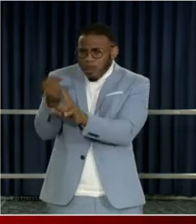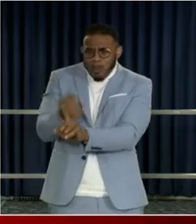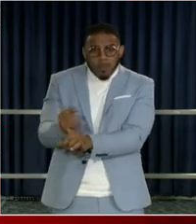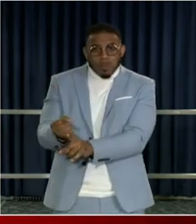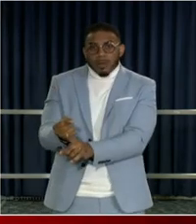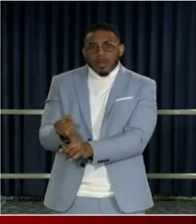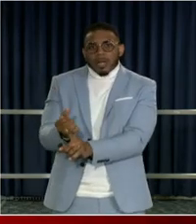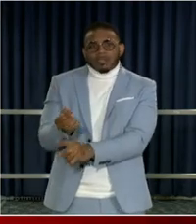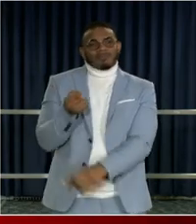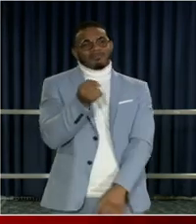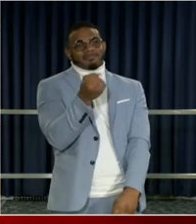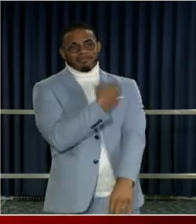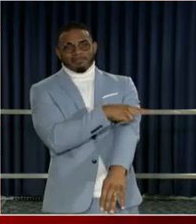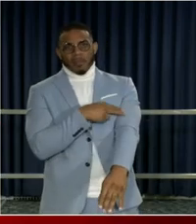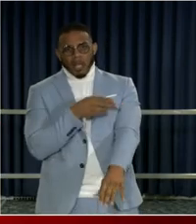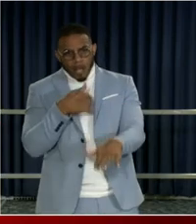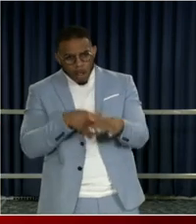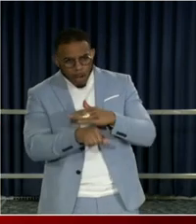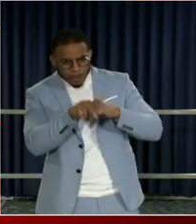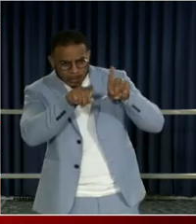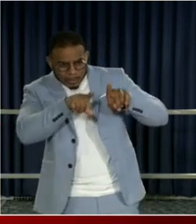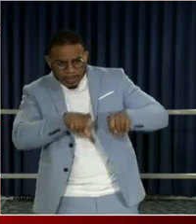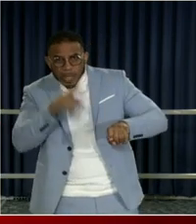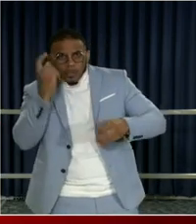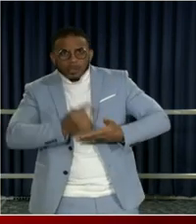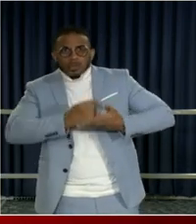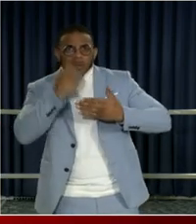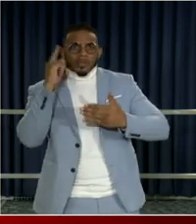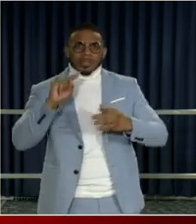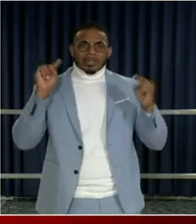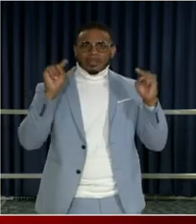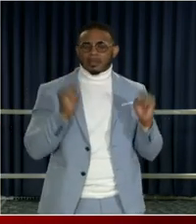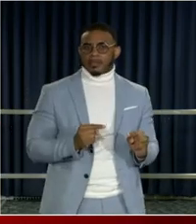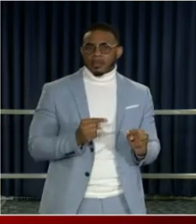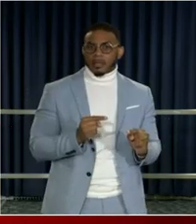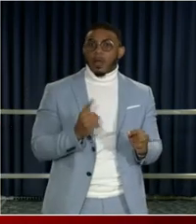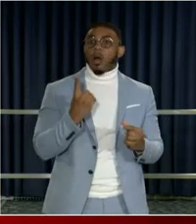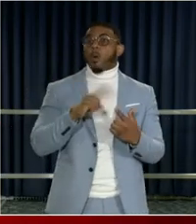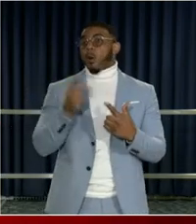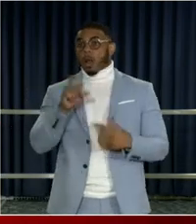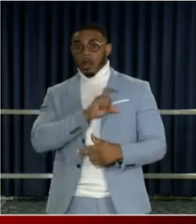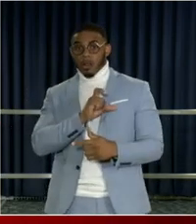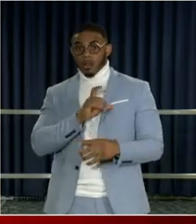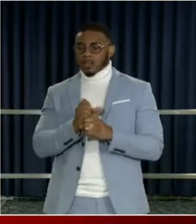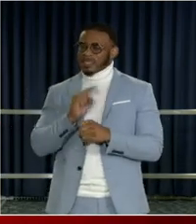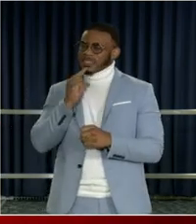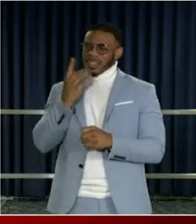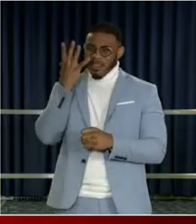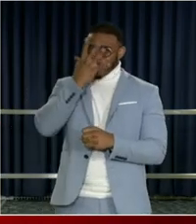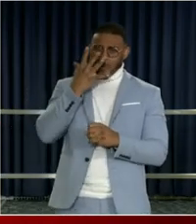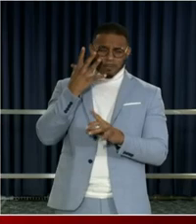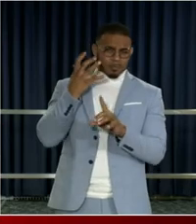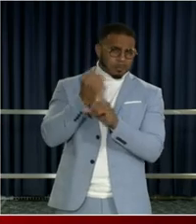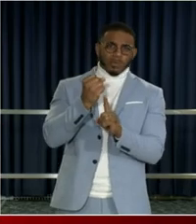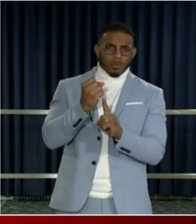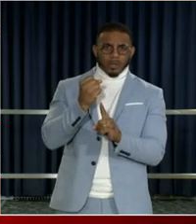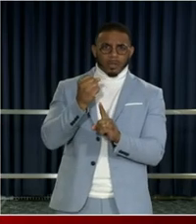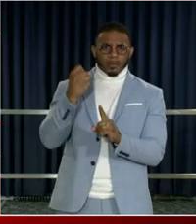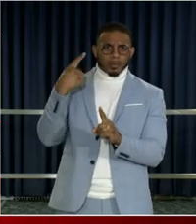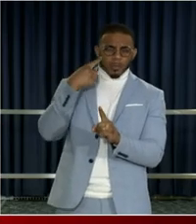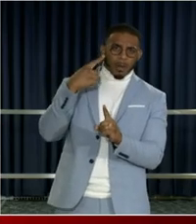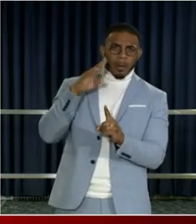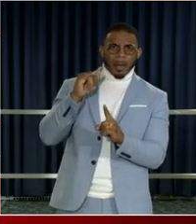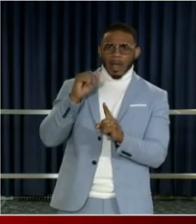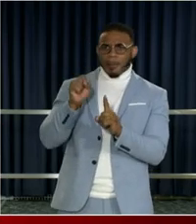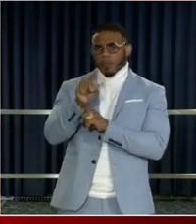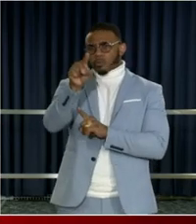is currently hospitalized and undergoing testing for treatment for his injuries. 1 officer received significant facial injuries from being struck